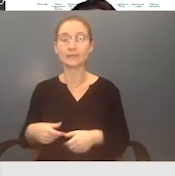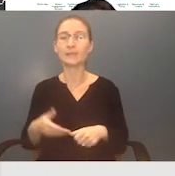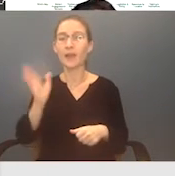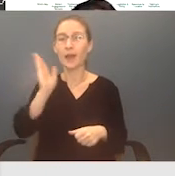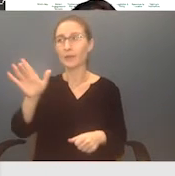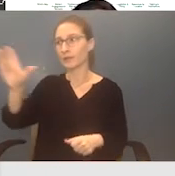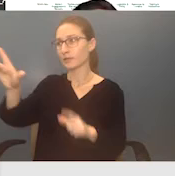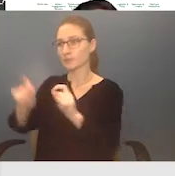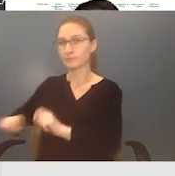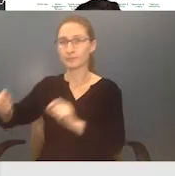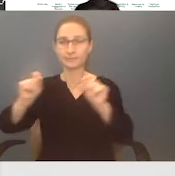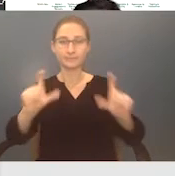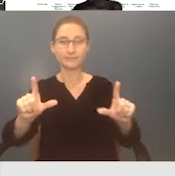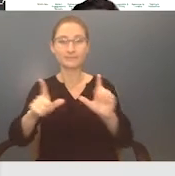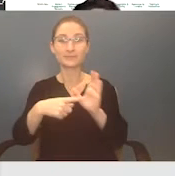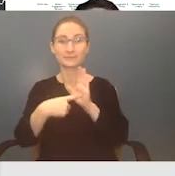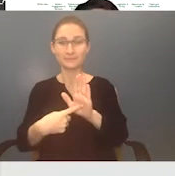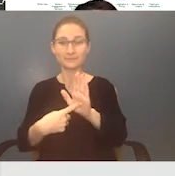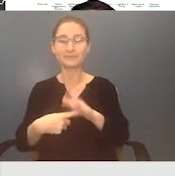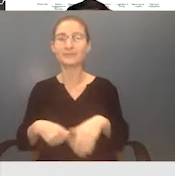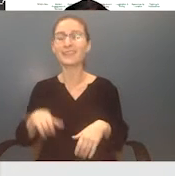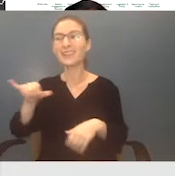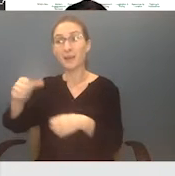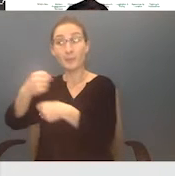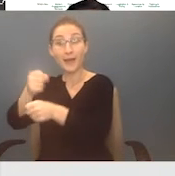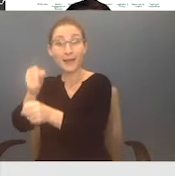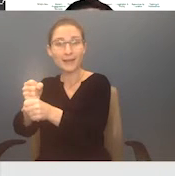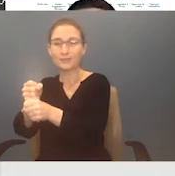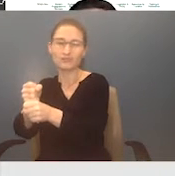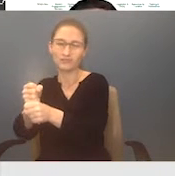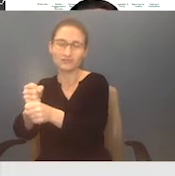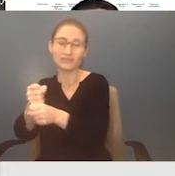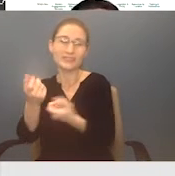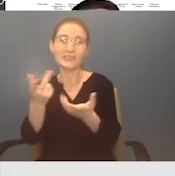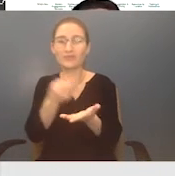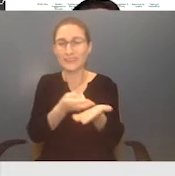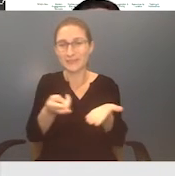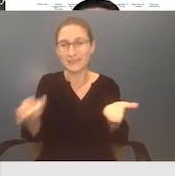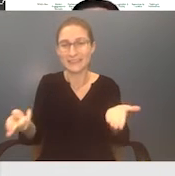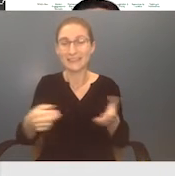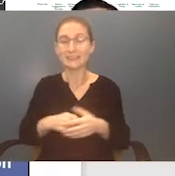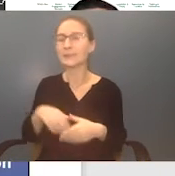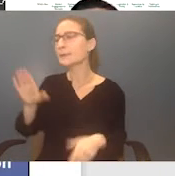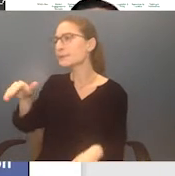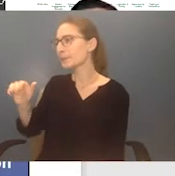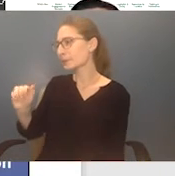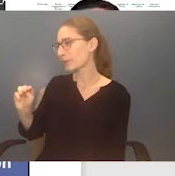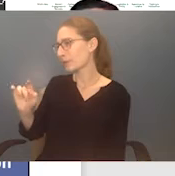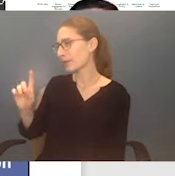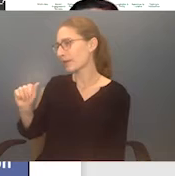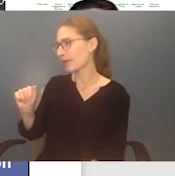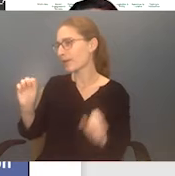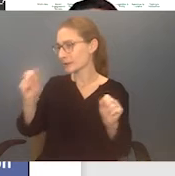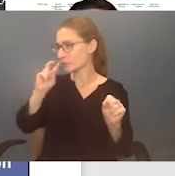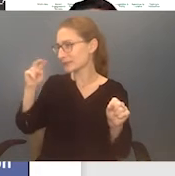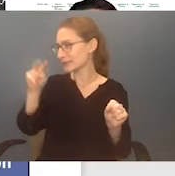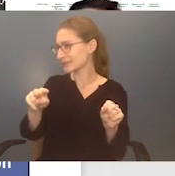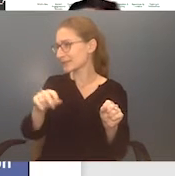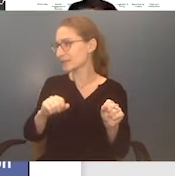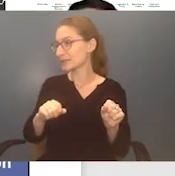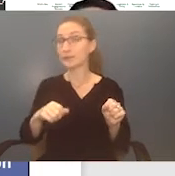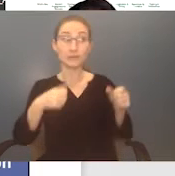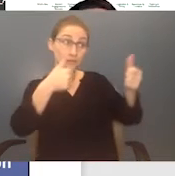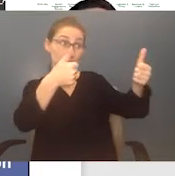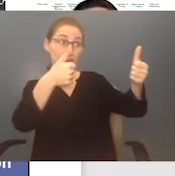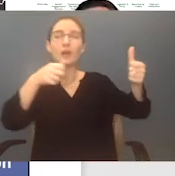those products, or we call them products, but they're resources. And Amanda, can you see my page, the